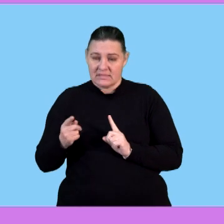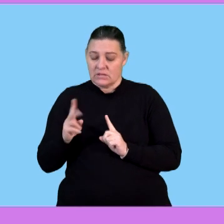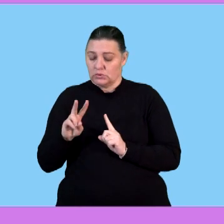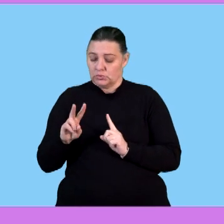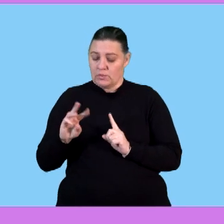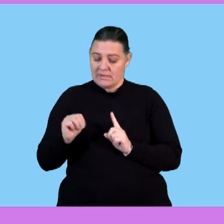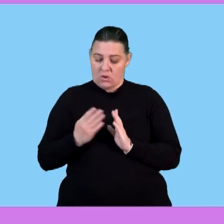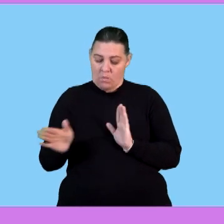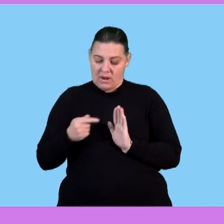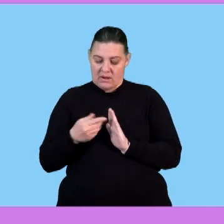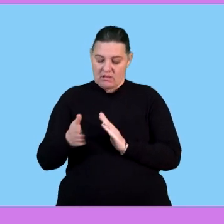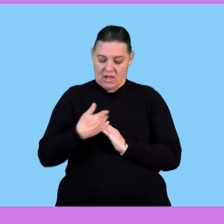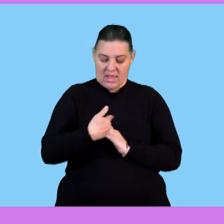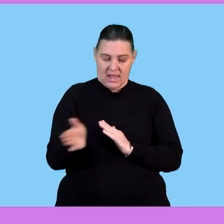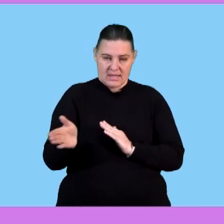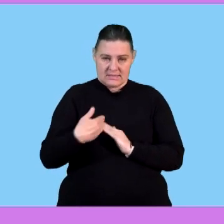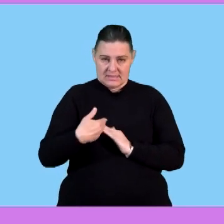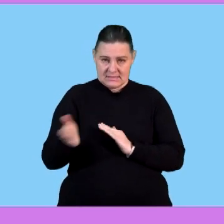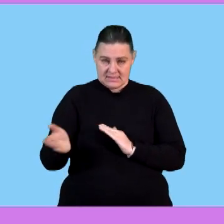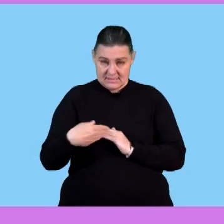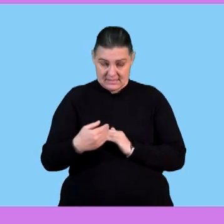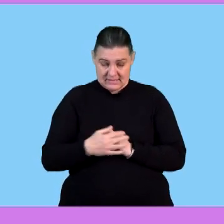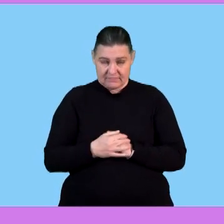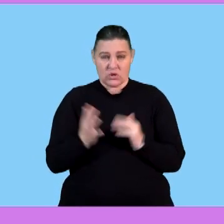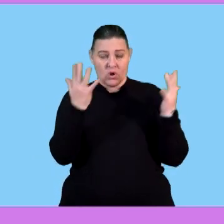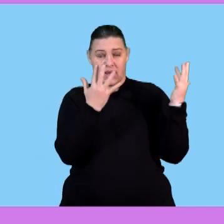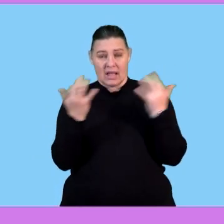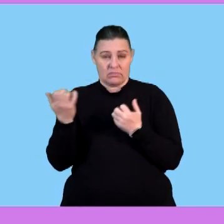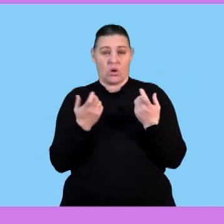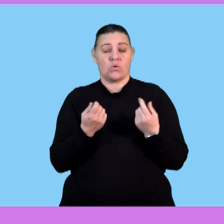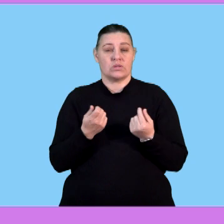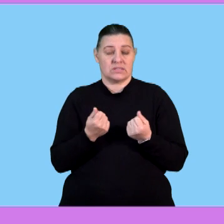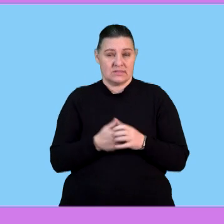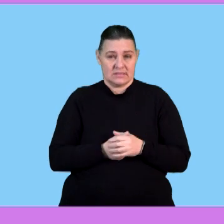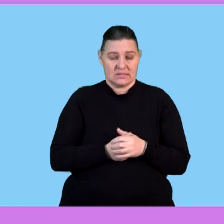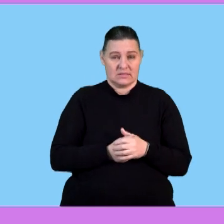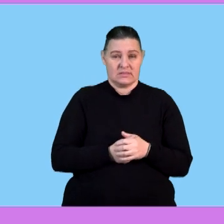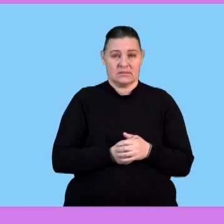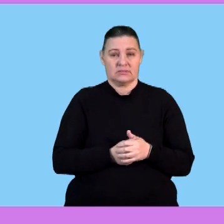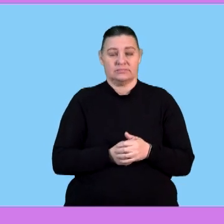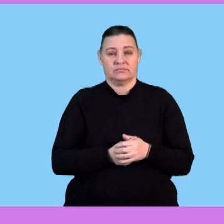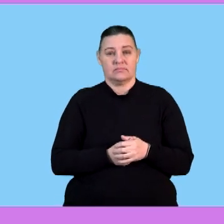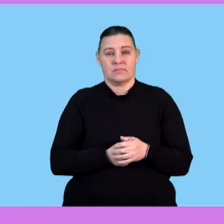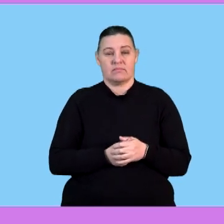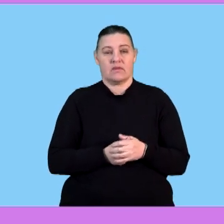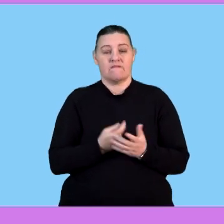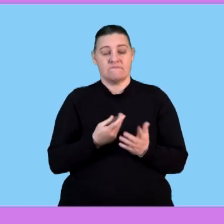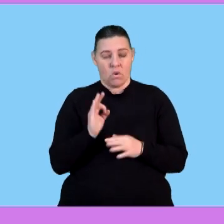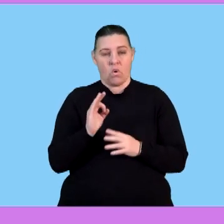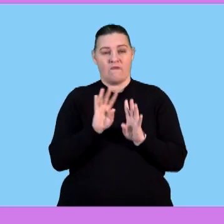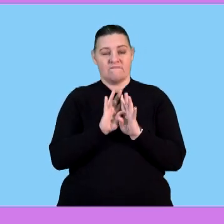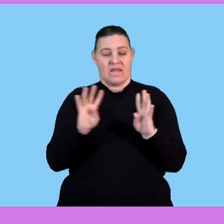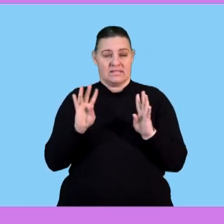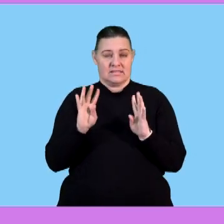way to get in or out. Doesn't make sense, eh? So calculate the cost, okay, of fencing